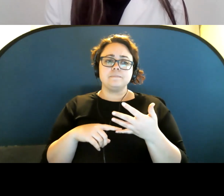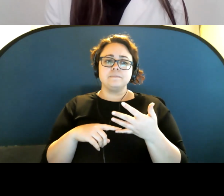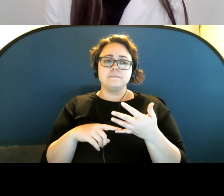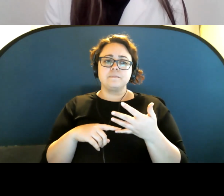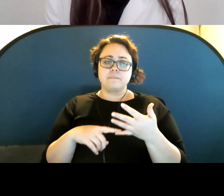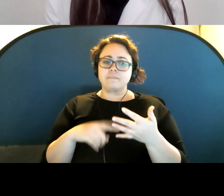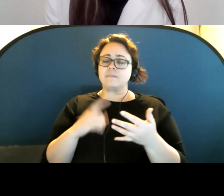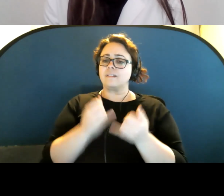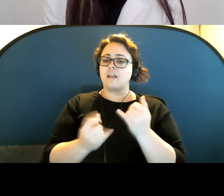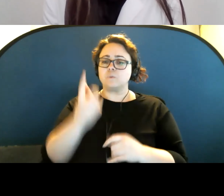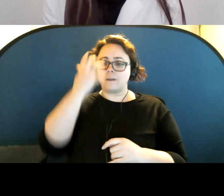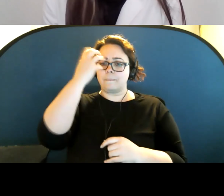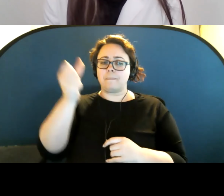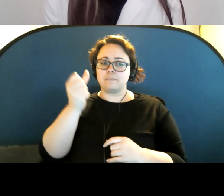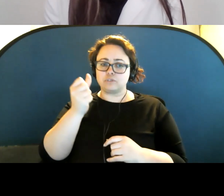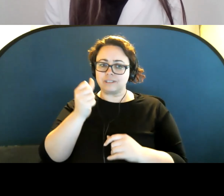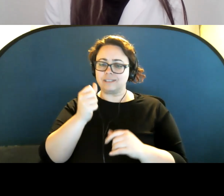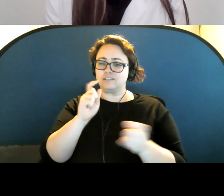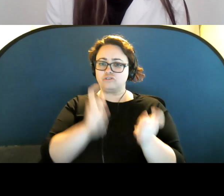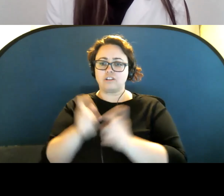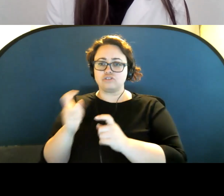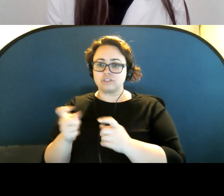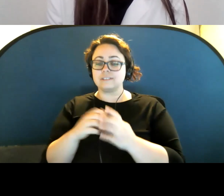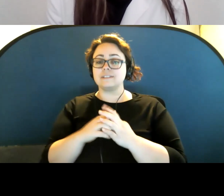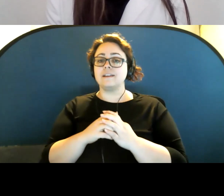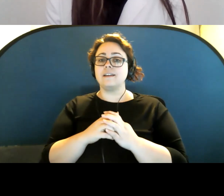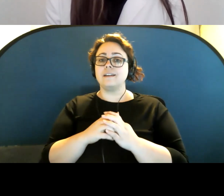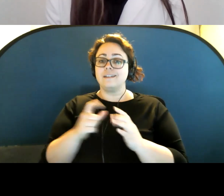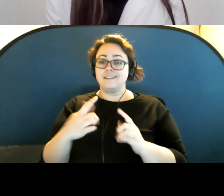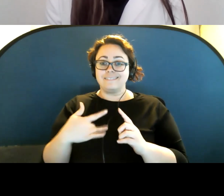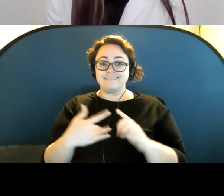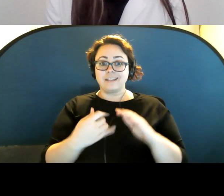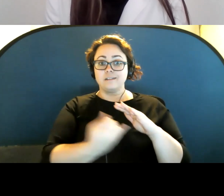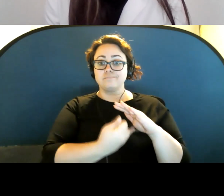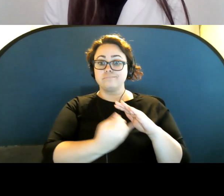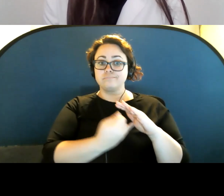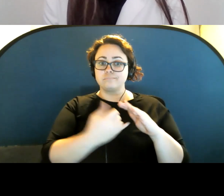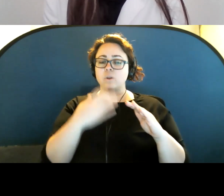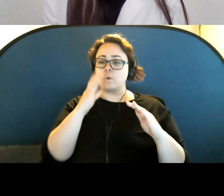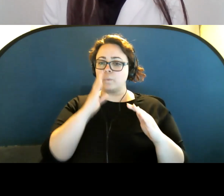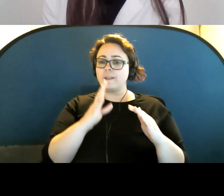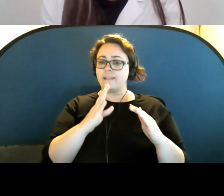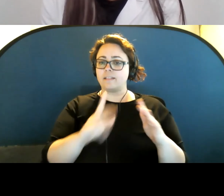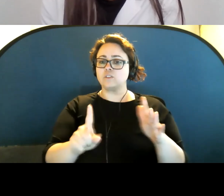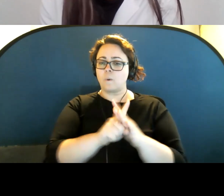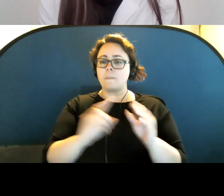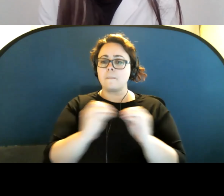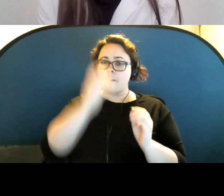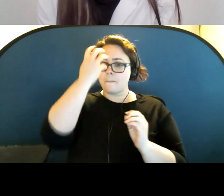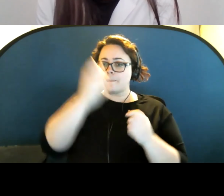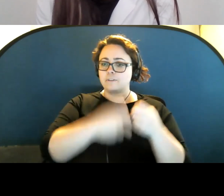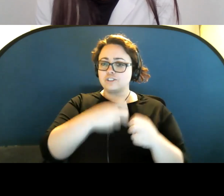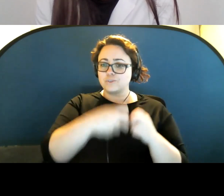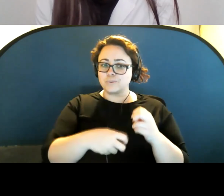definitely accelerate any memory problems that are already present. And sometimes they uncover problems that we didn't even know were there